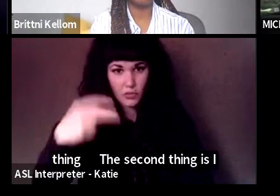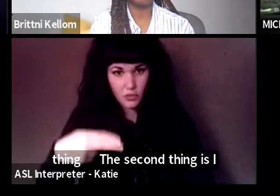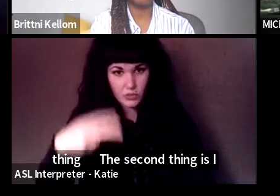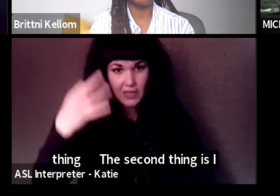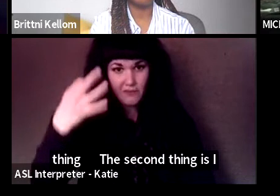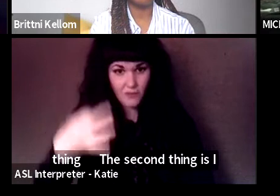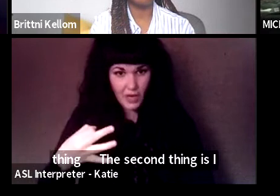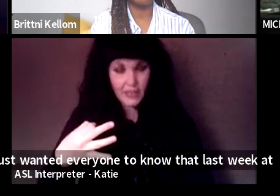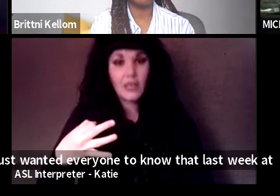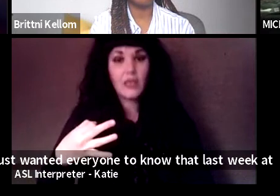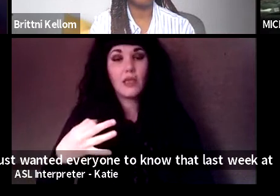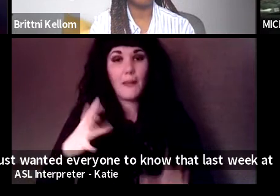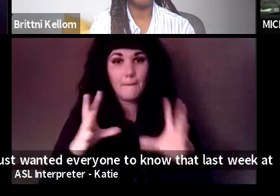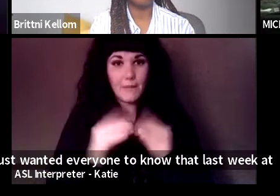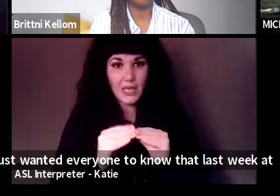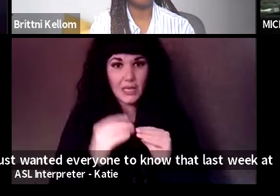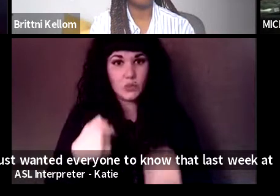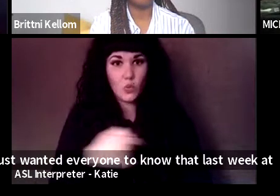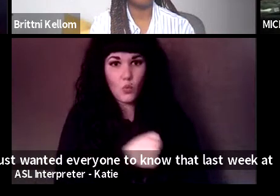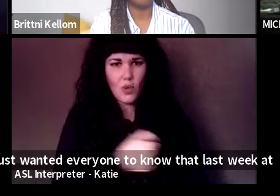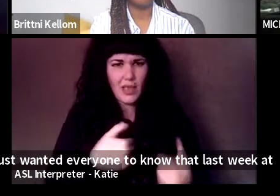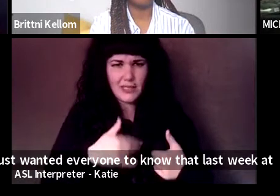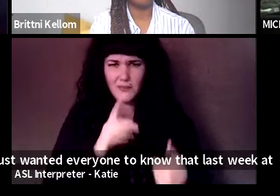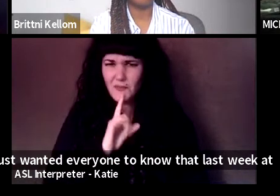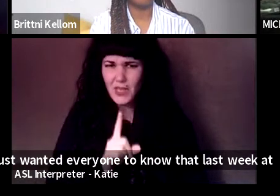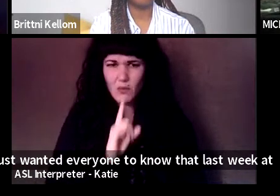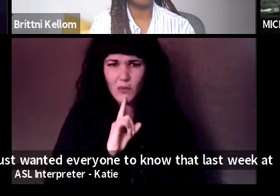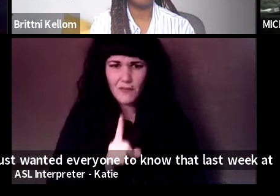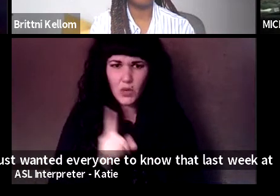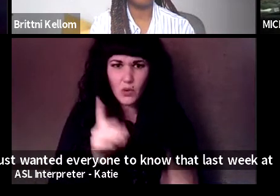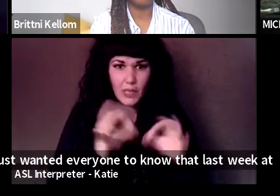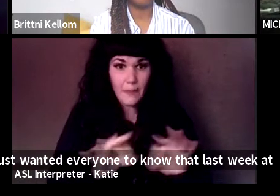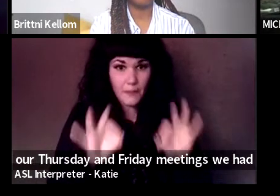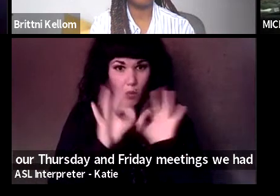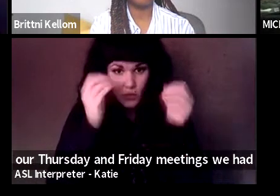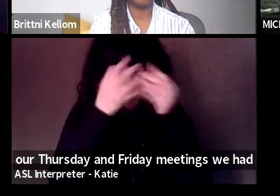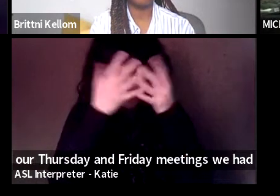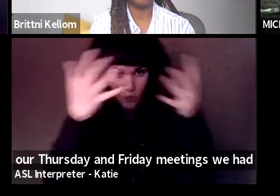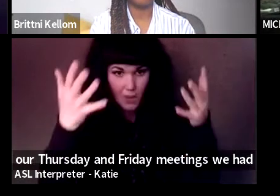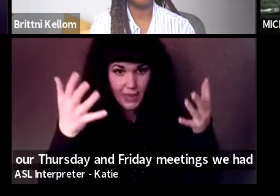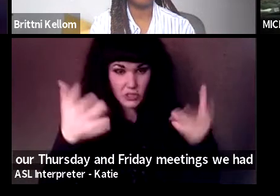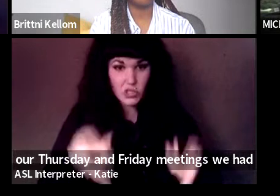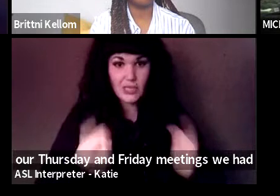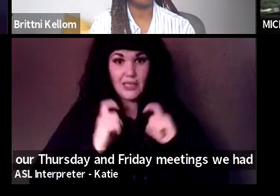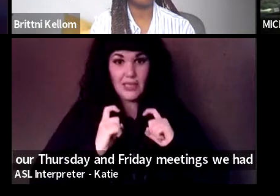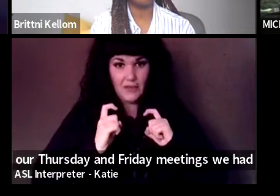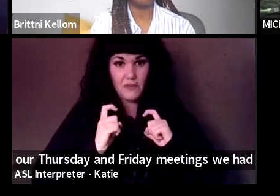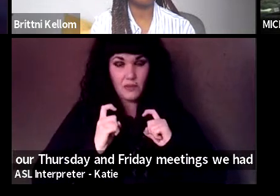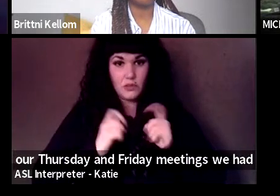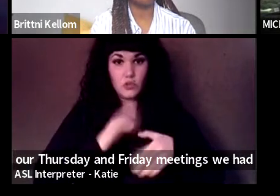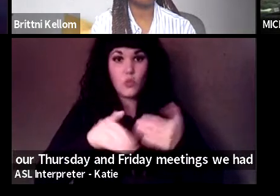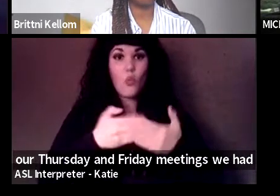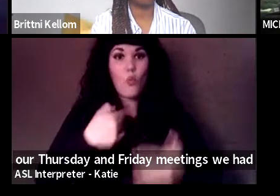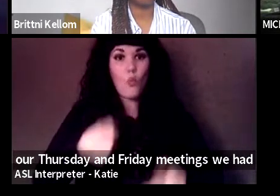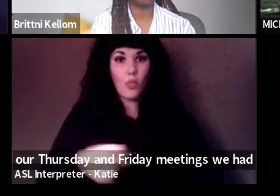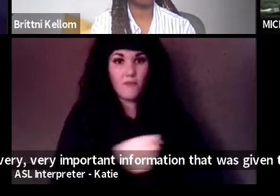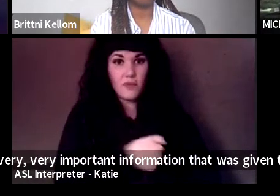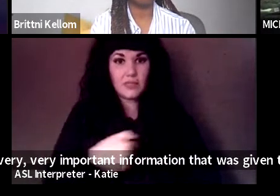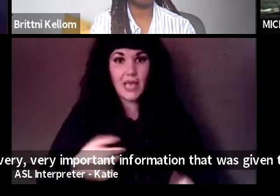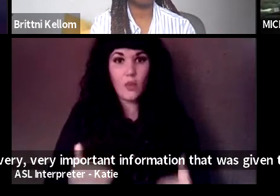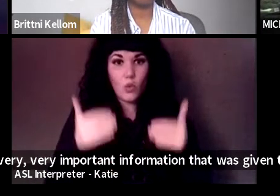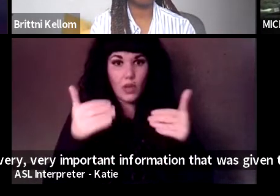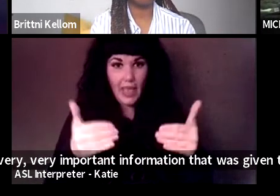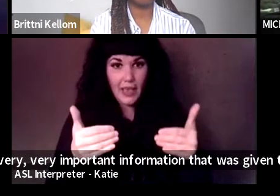Friday meetings, we had some very, very important information that was given to all of us. I went ahead and